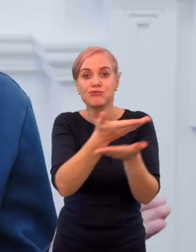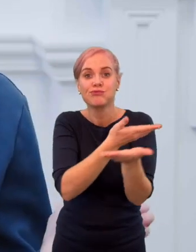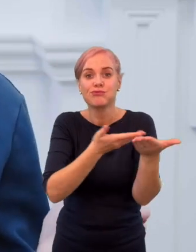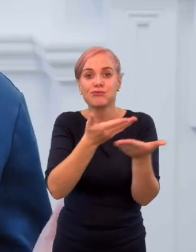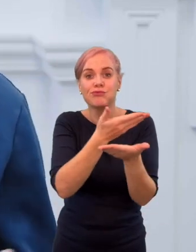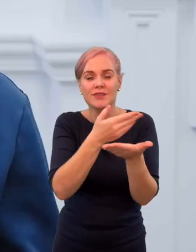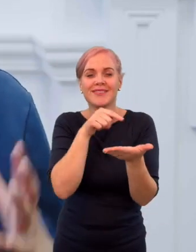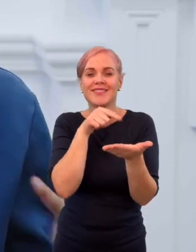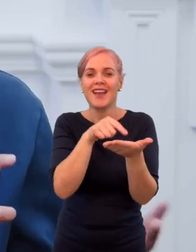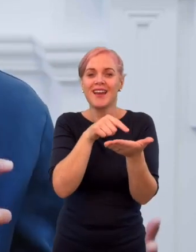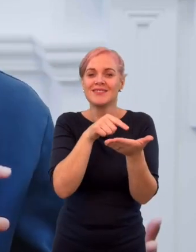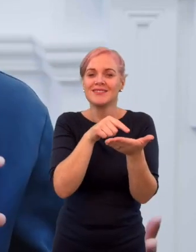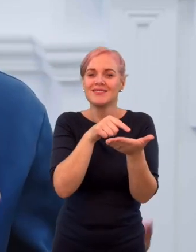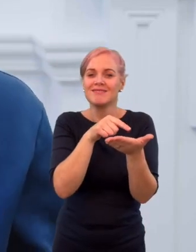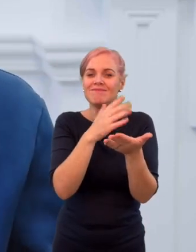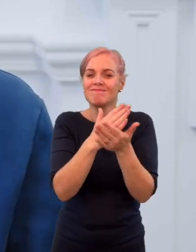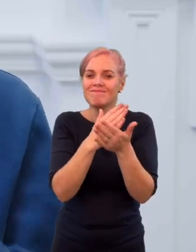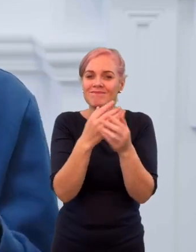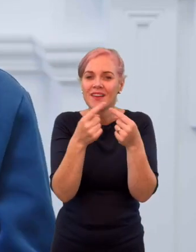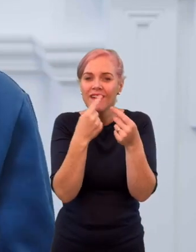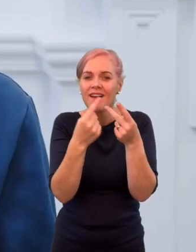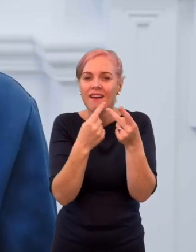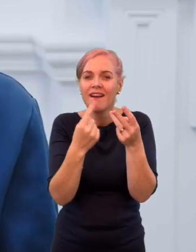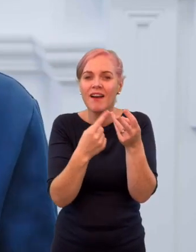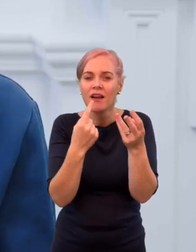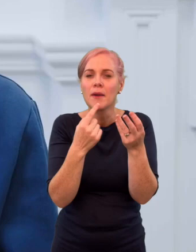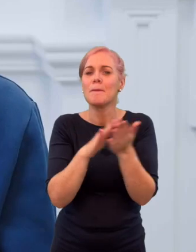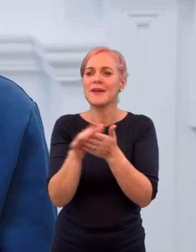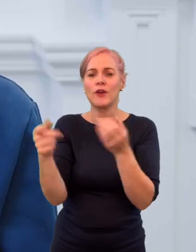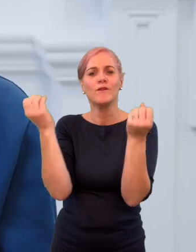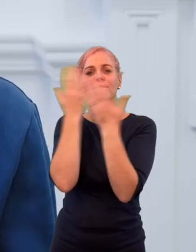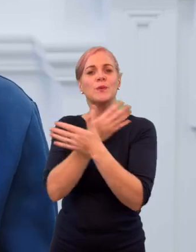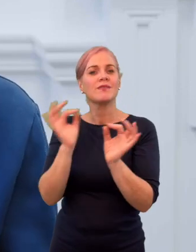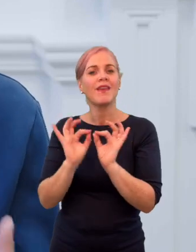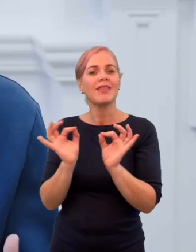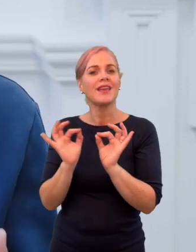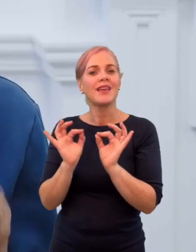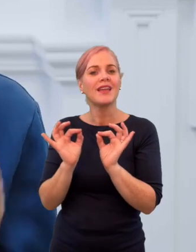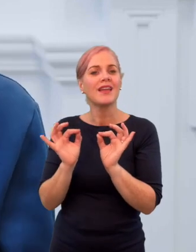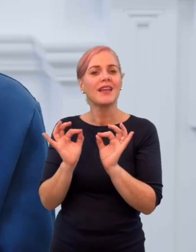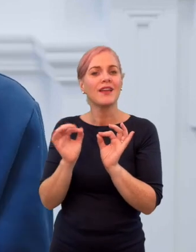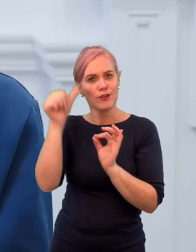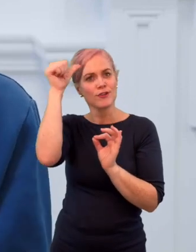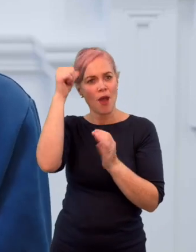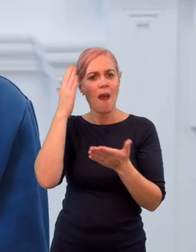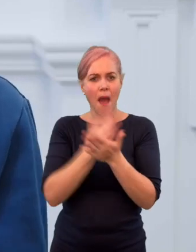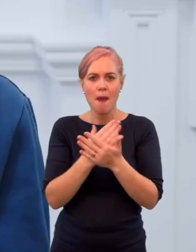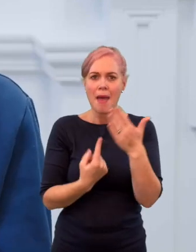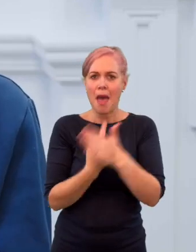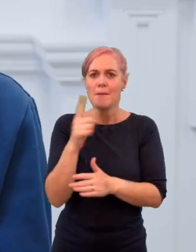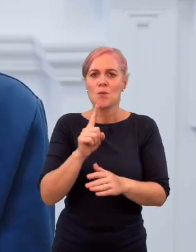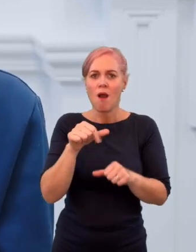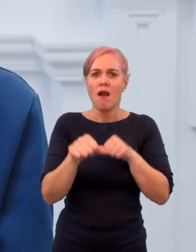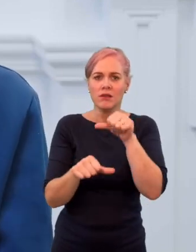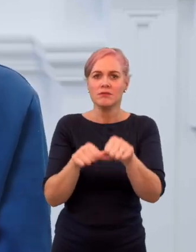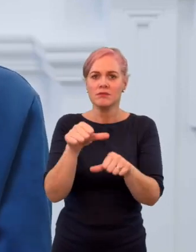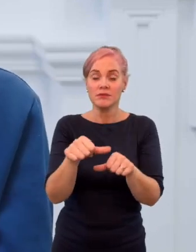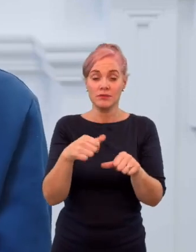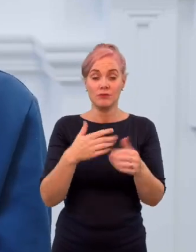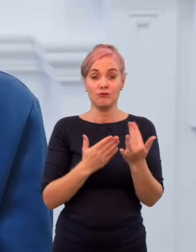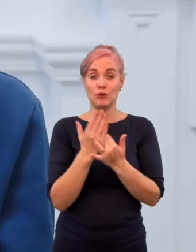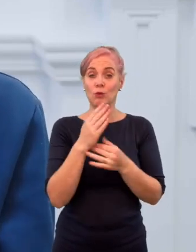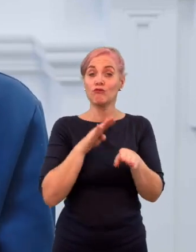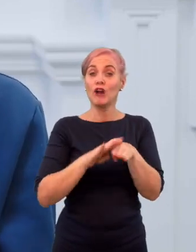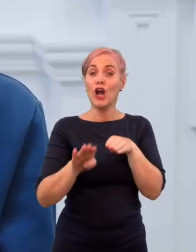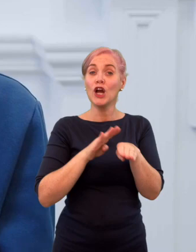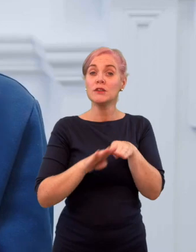are speaking, it's in this language and all of those things. So they're not left confused. They know exactly what's happening step by step. We developed